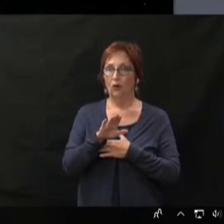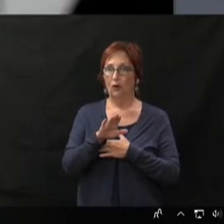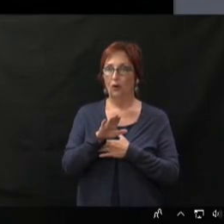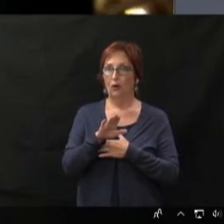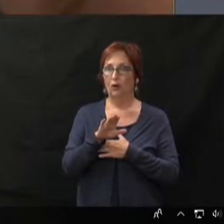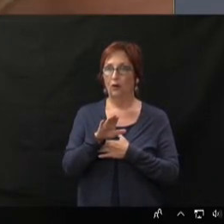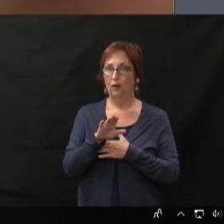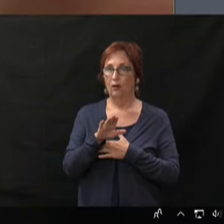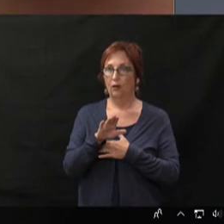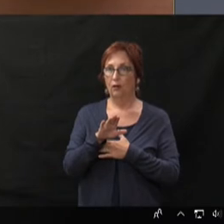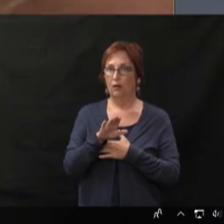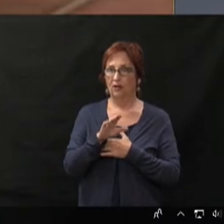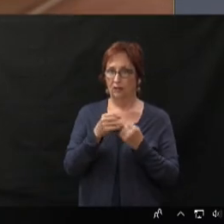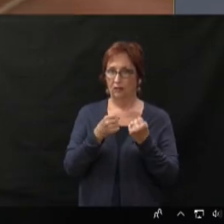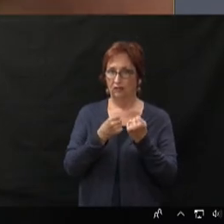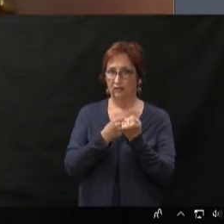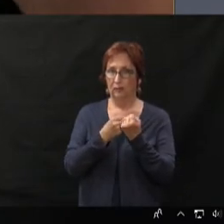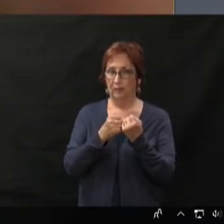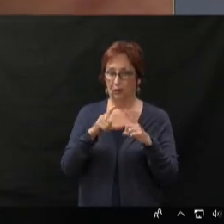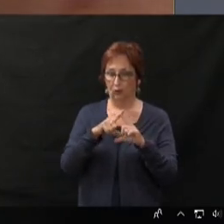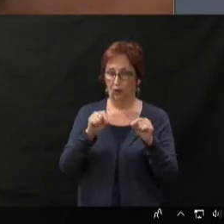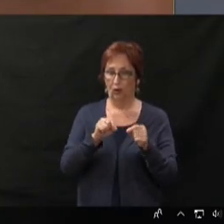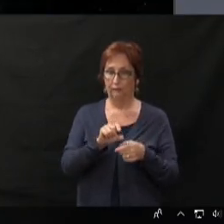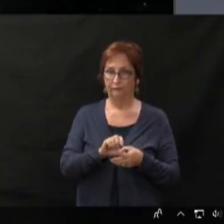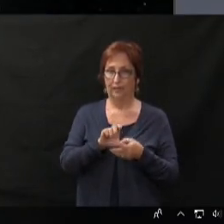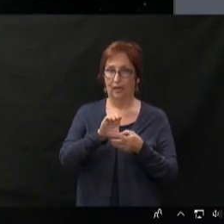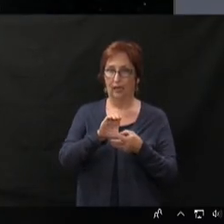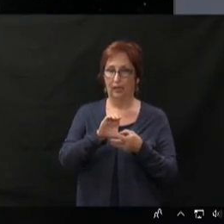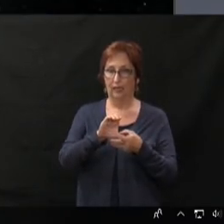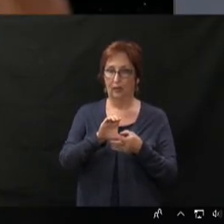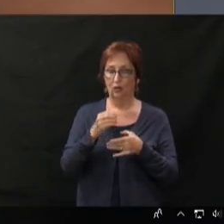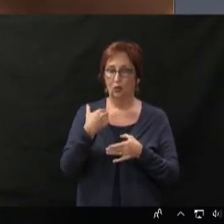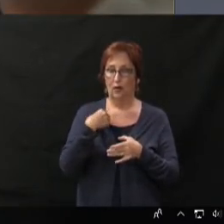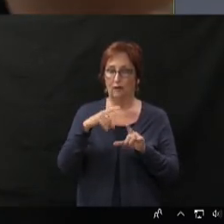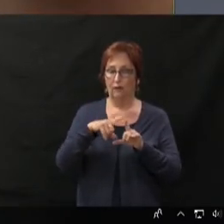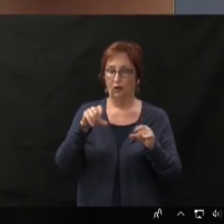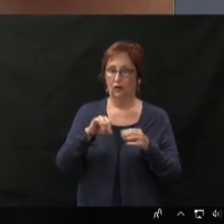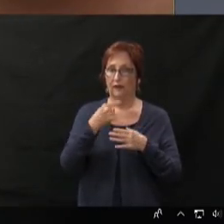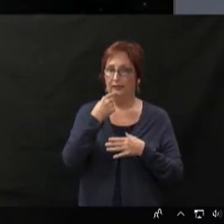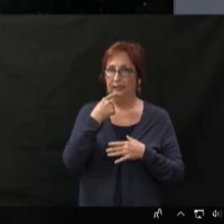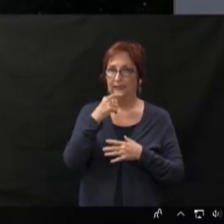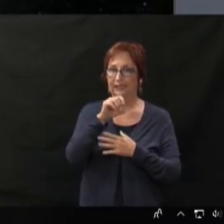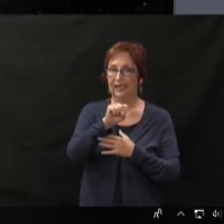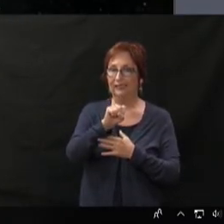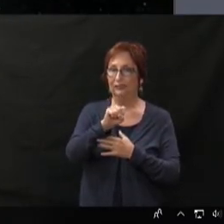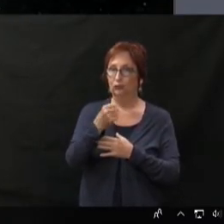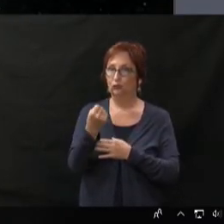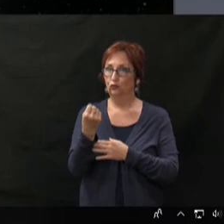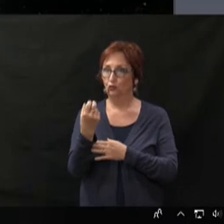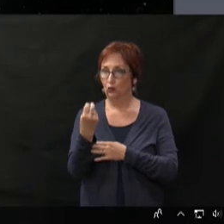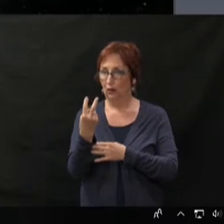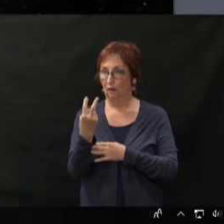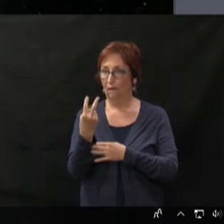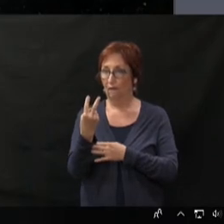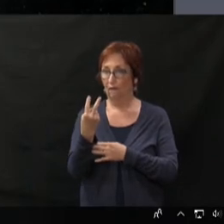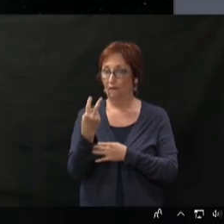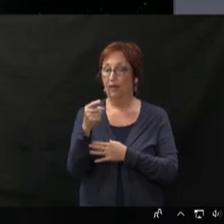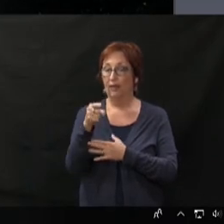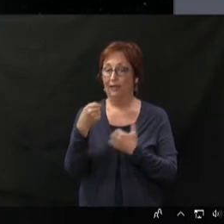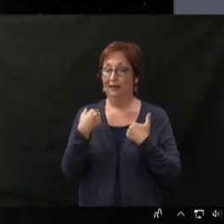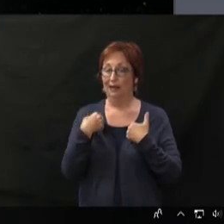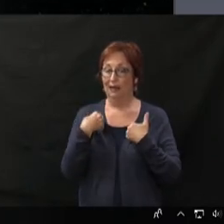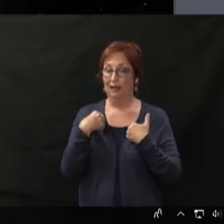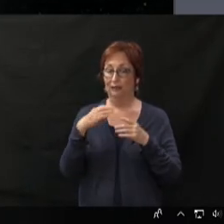blend or supplemental card deck, you have a card that says S12, and it has on